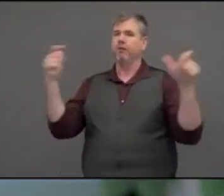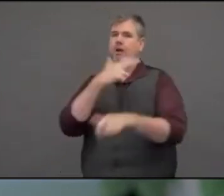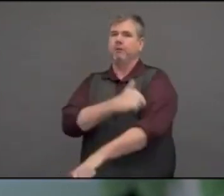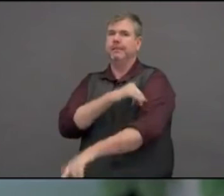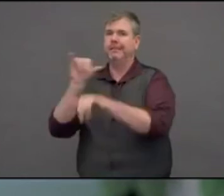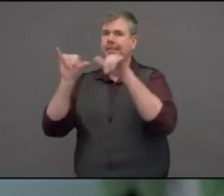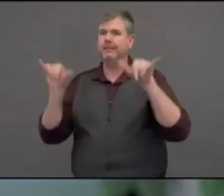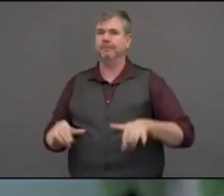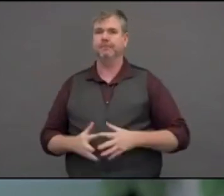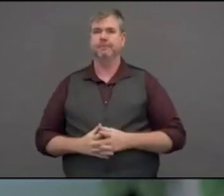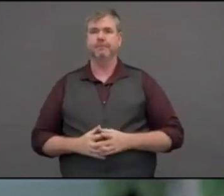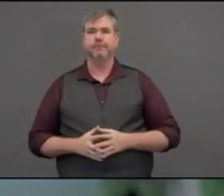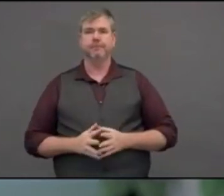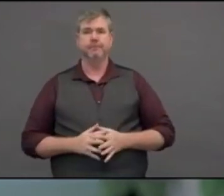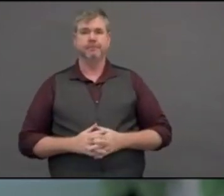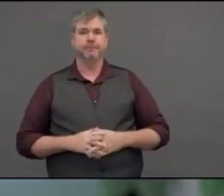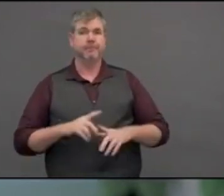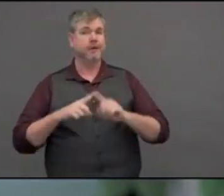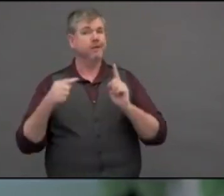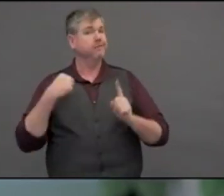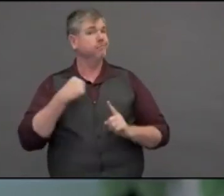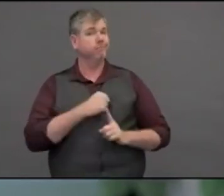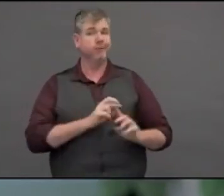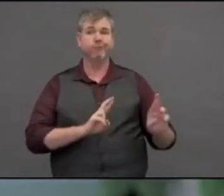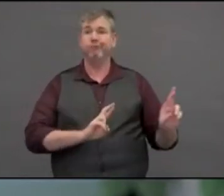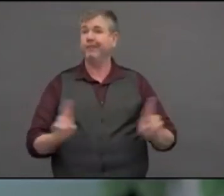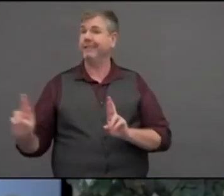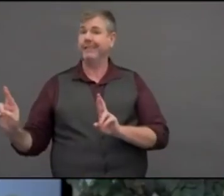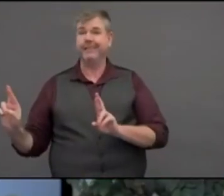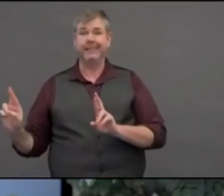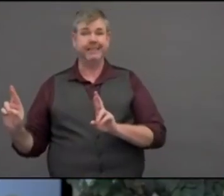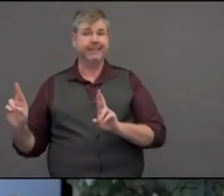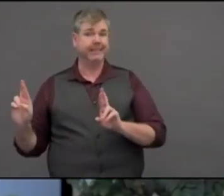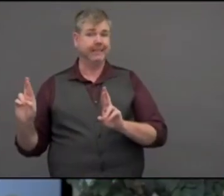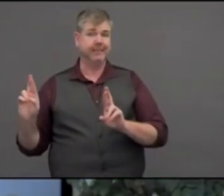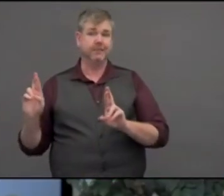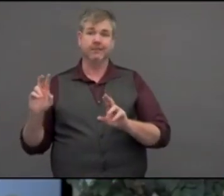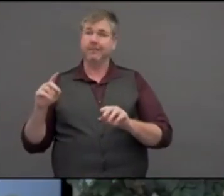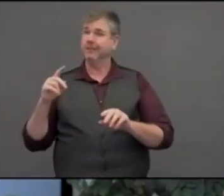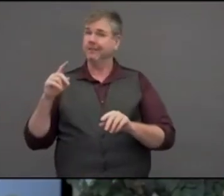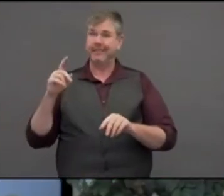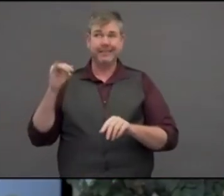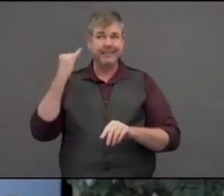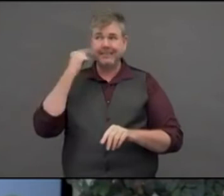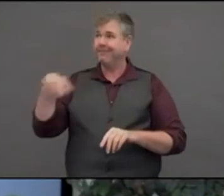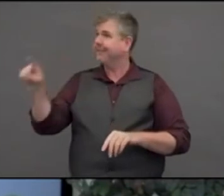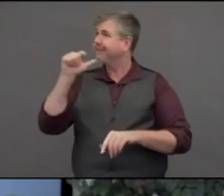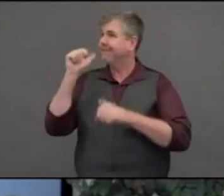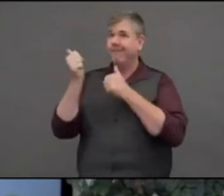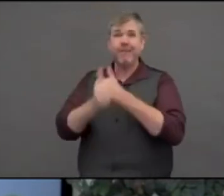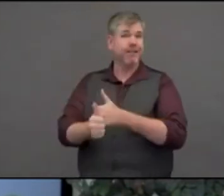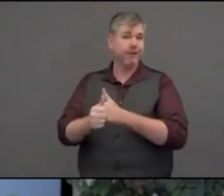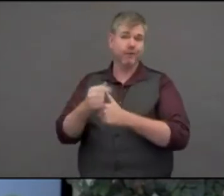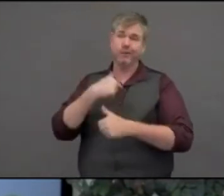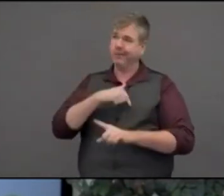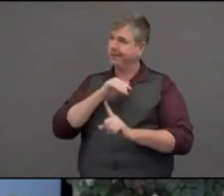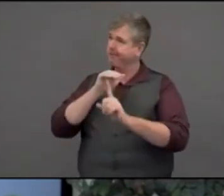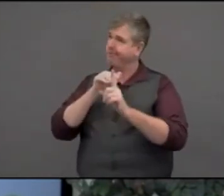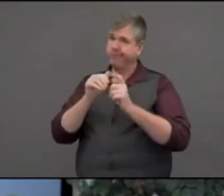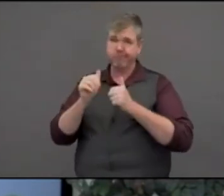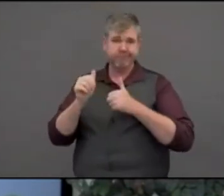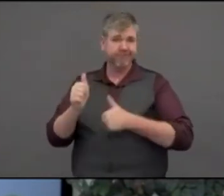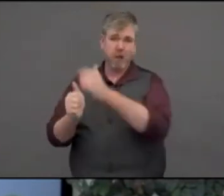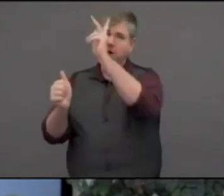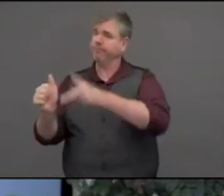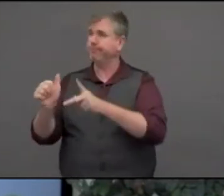prepared to take enforcement action if we need to. Now, I remember when the issue of testing